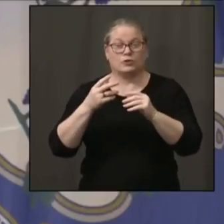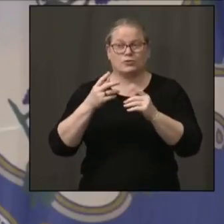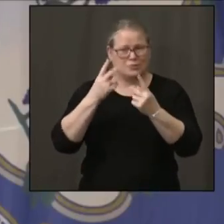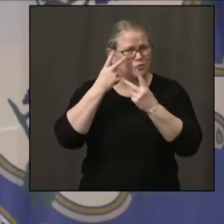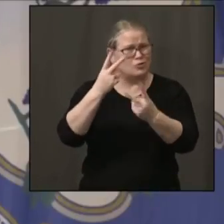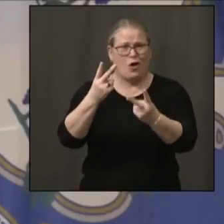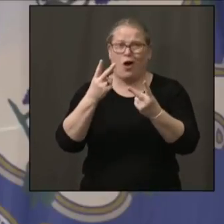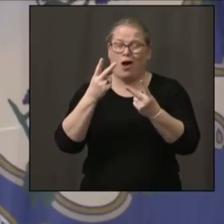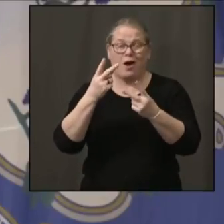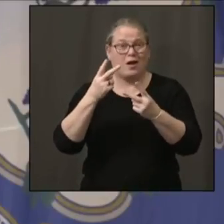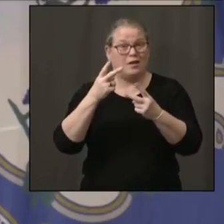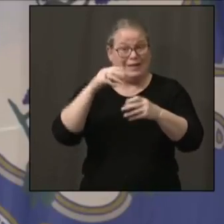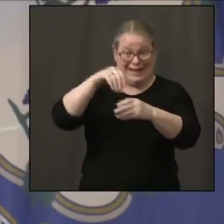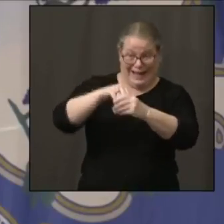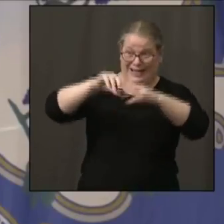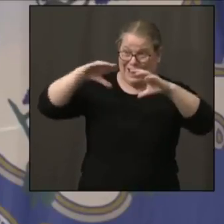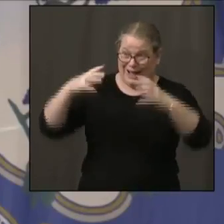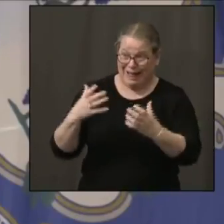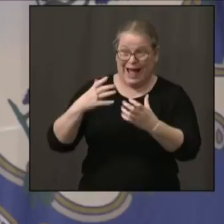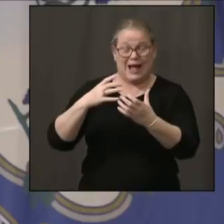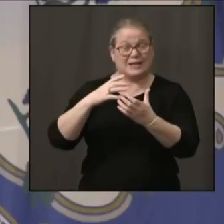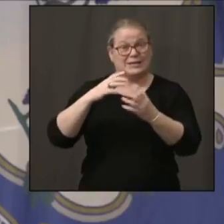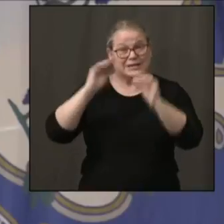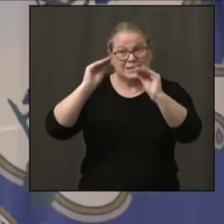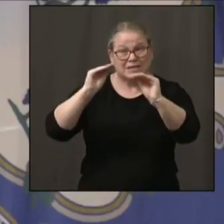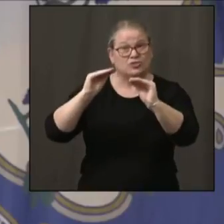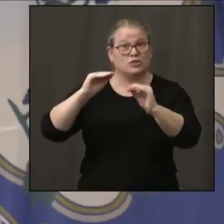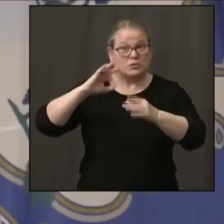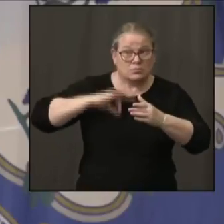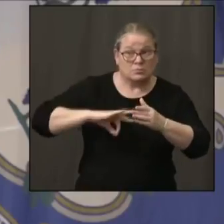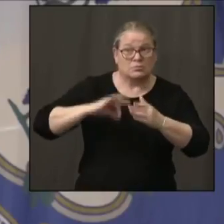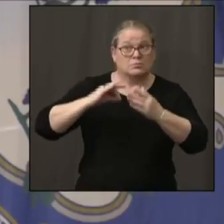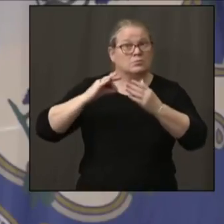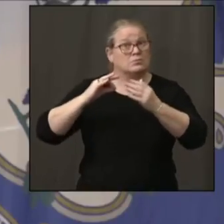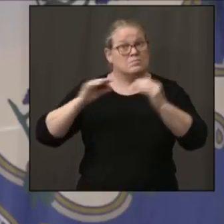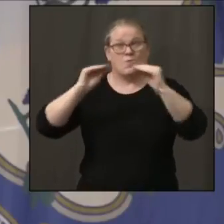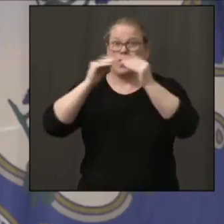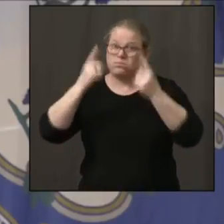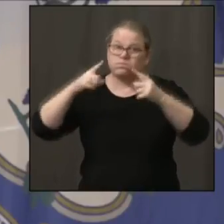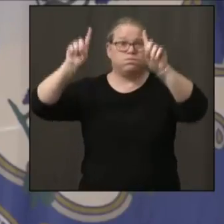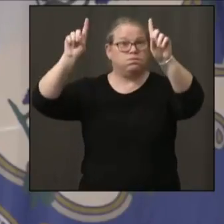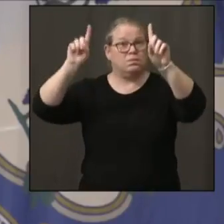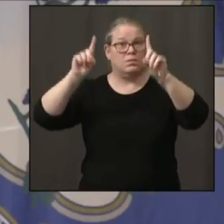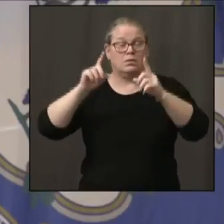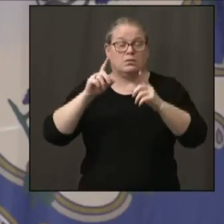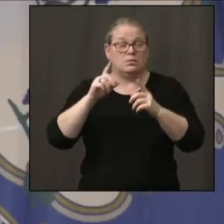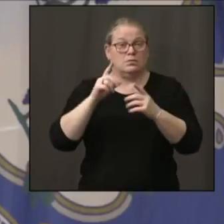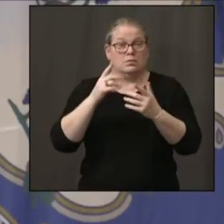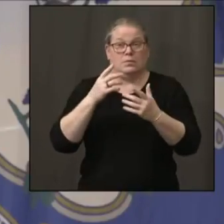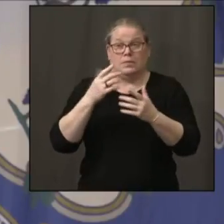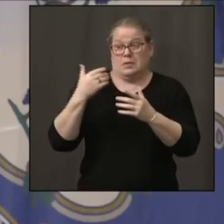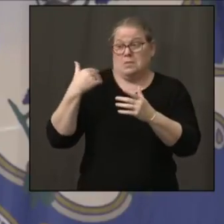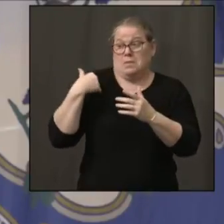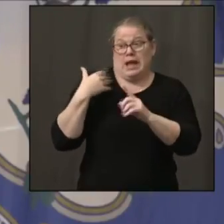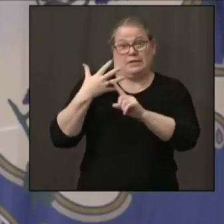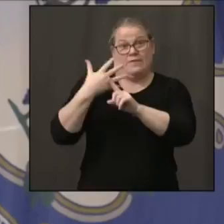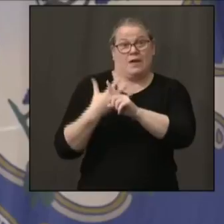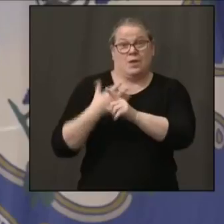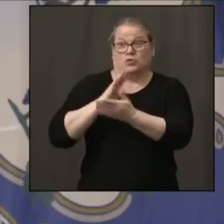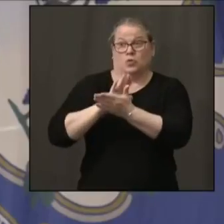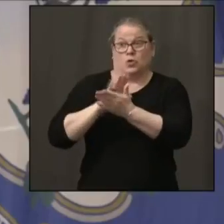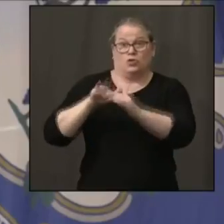and teaching is when it's done in the classroom. I think, you know, over the last probably five months of schools being open that a